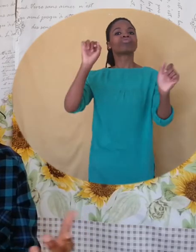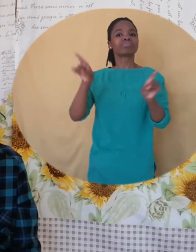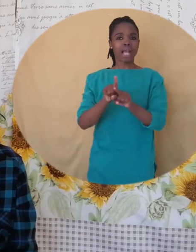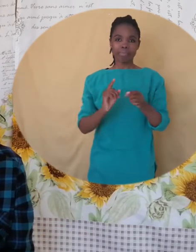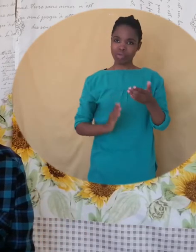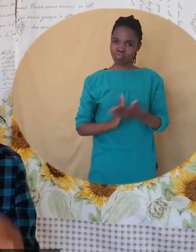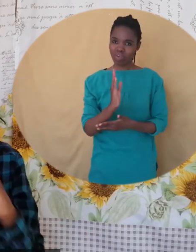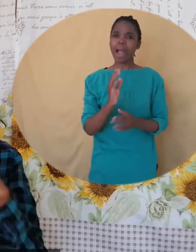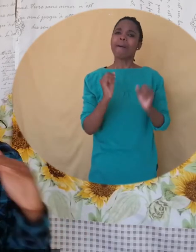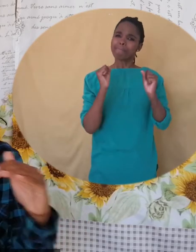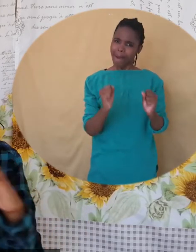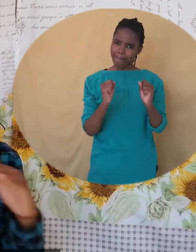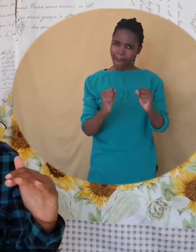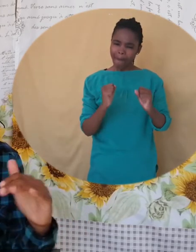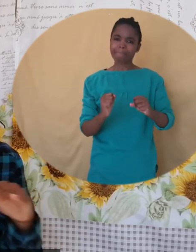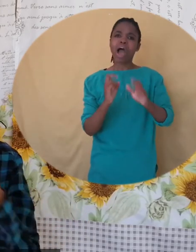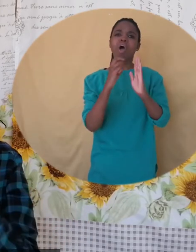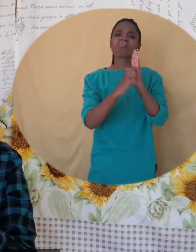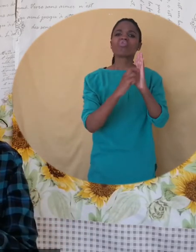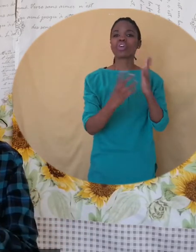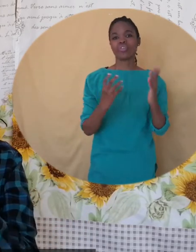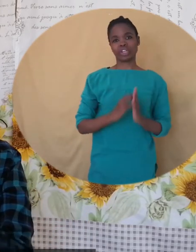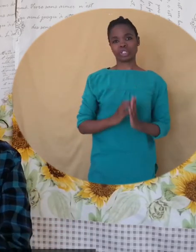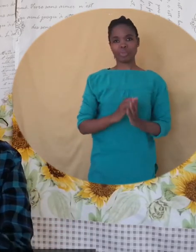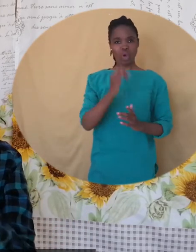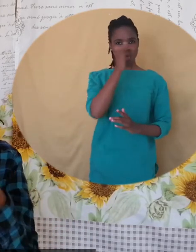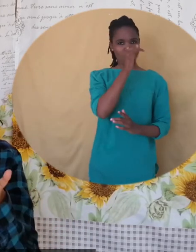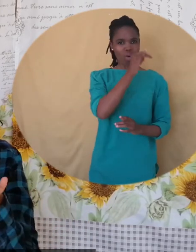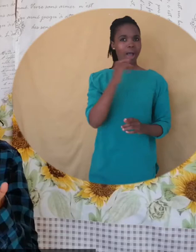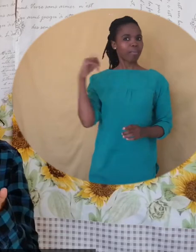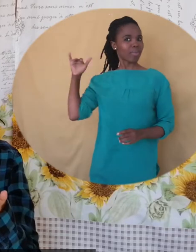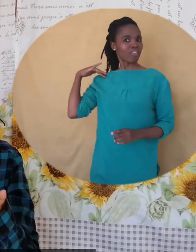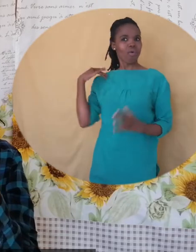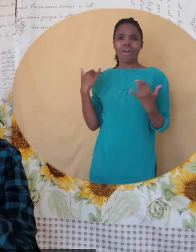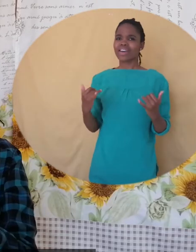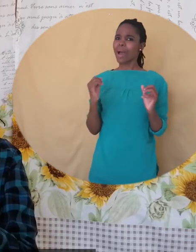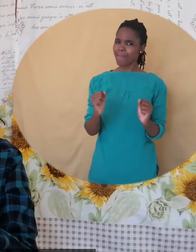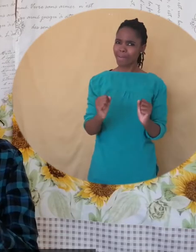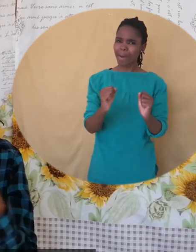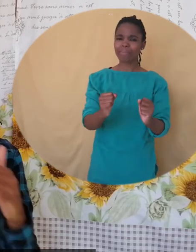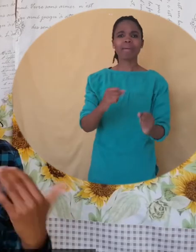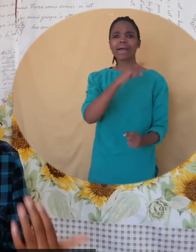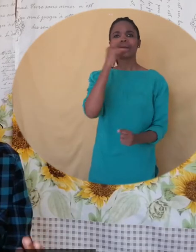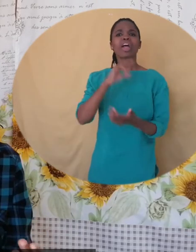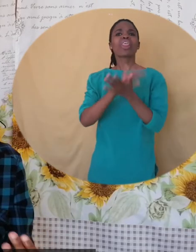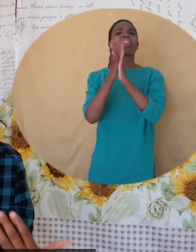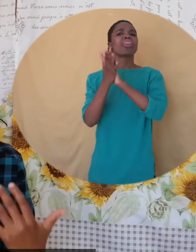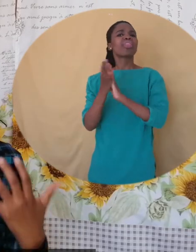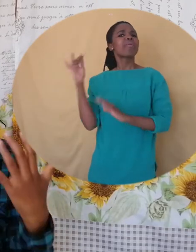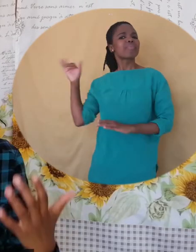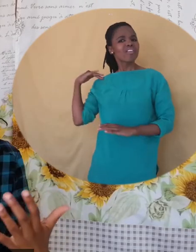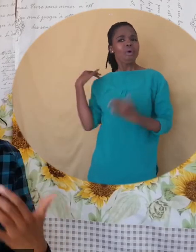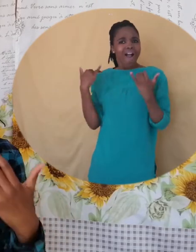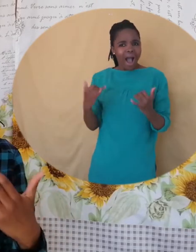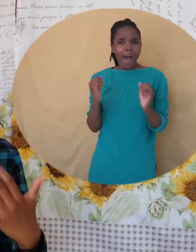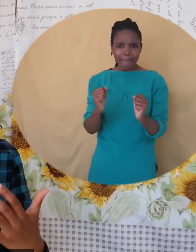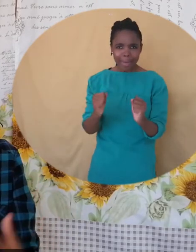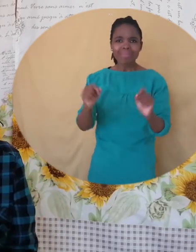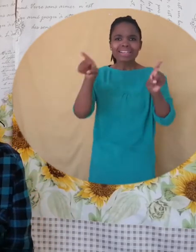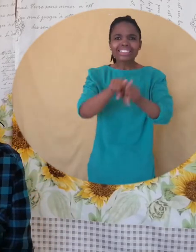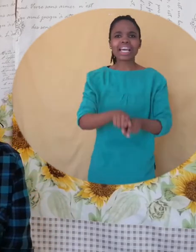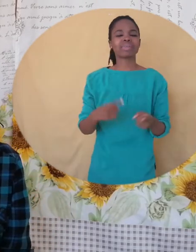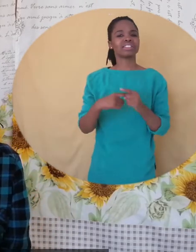rights have changed, but the underlying principle of the law, so crime and defamation, those things don't change. You know, divorce, it